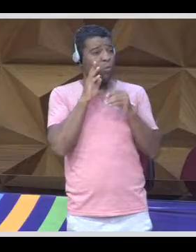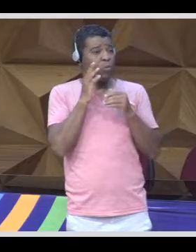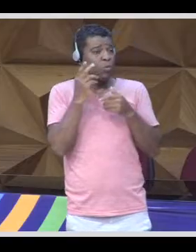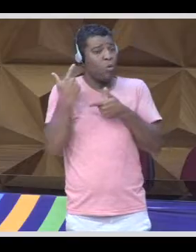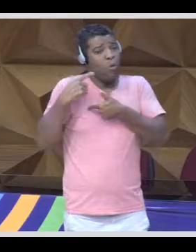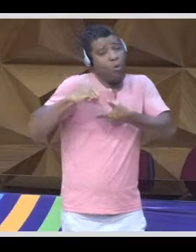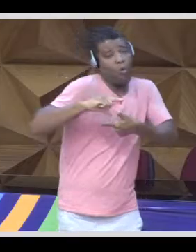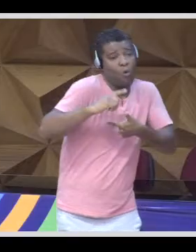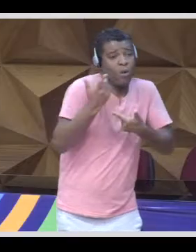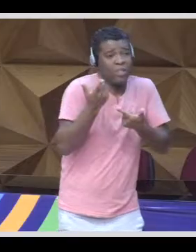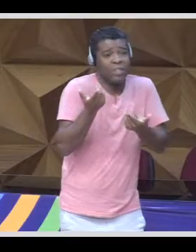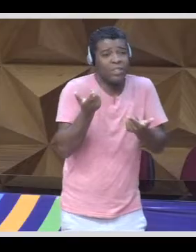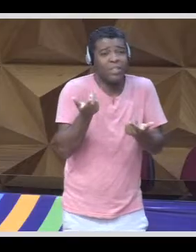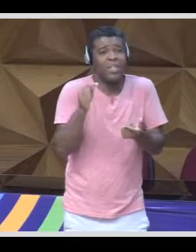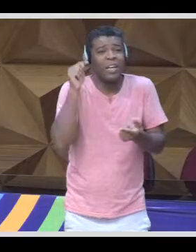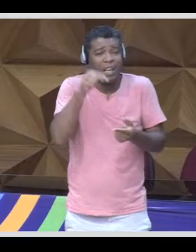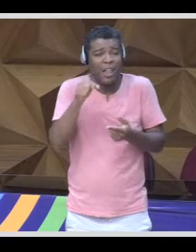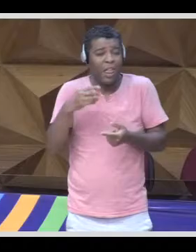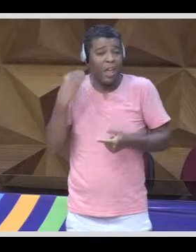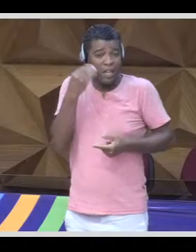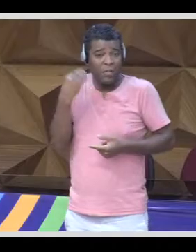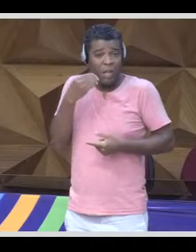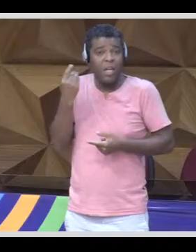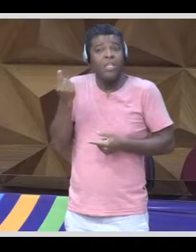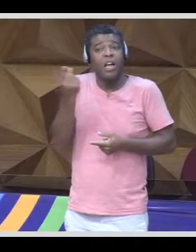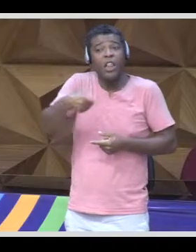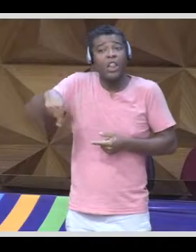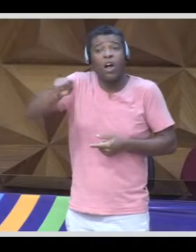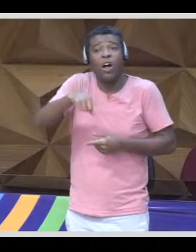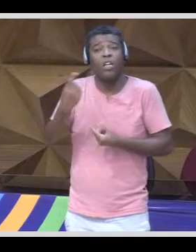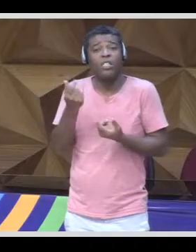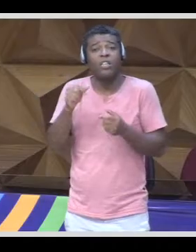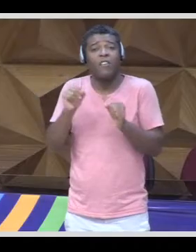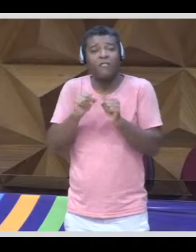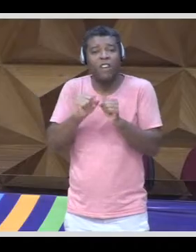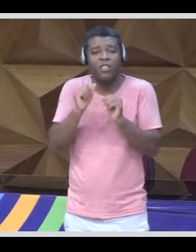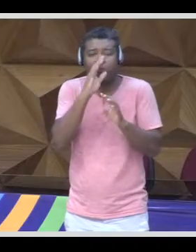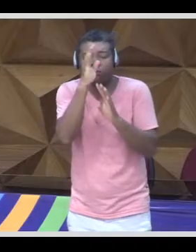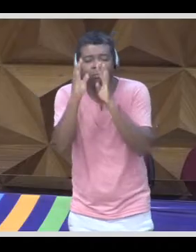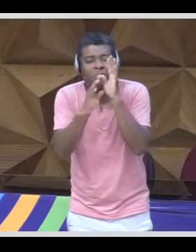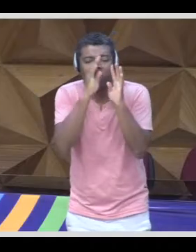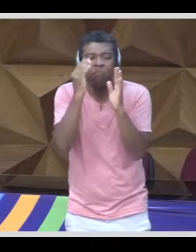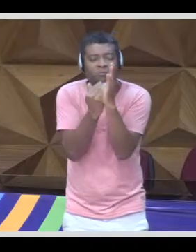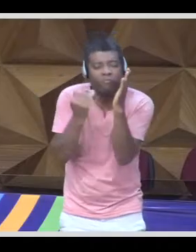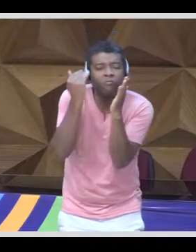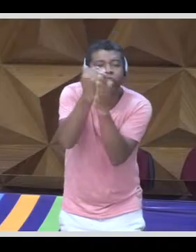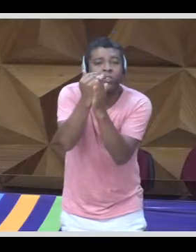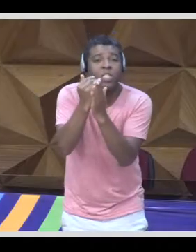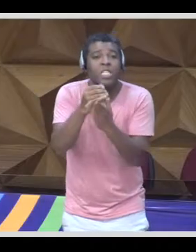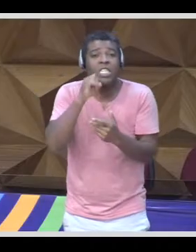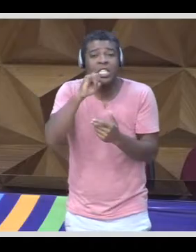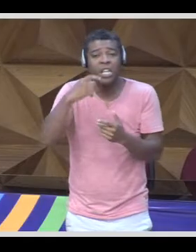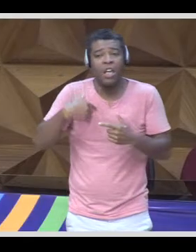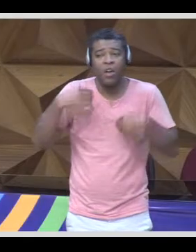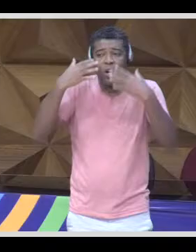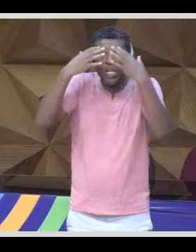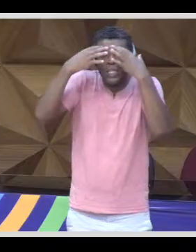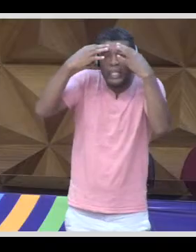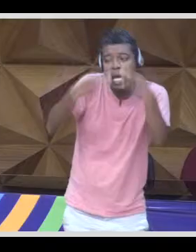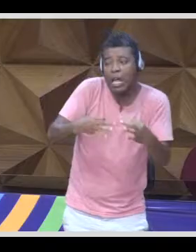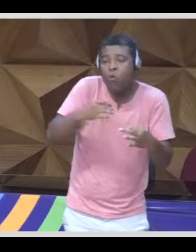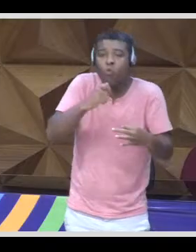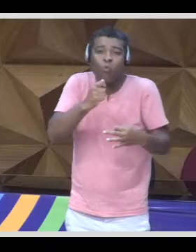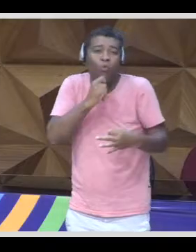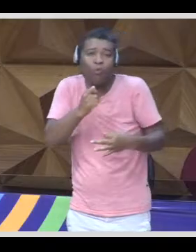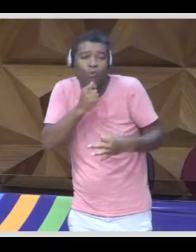very aggressive in the sense of if I was not very sure, if the probability of deviation